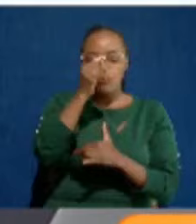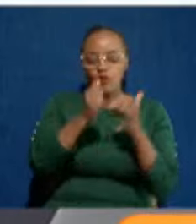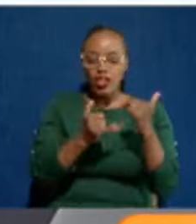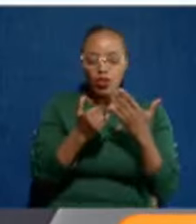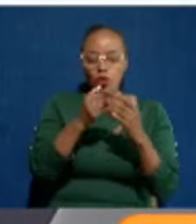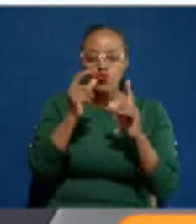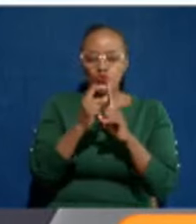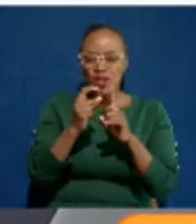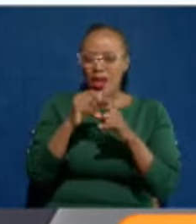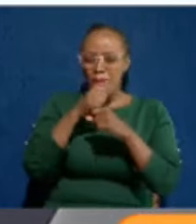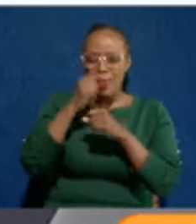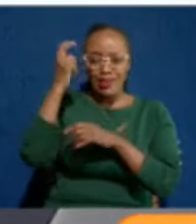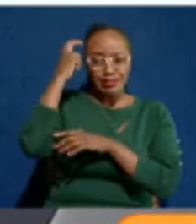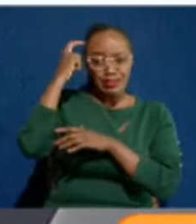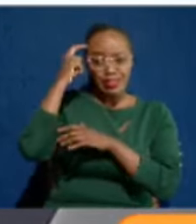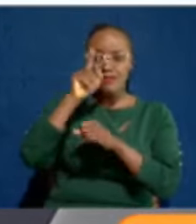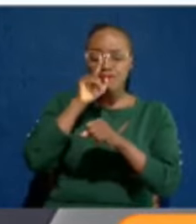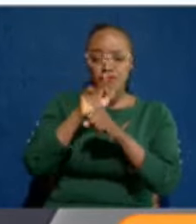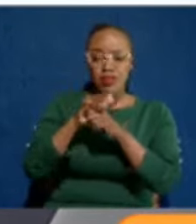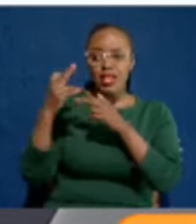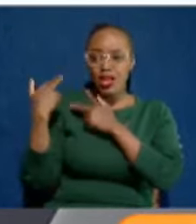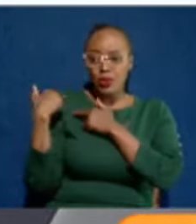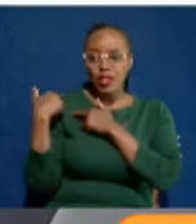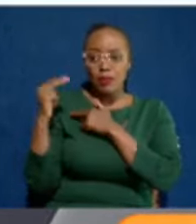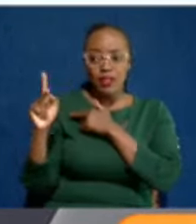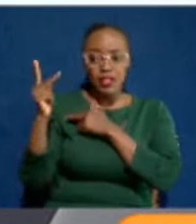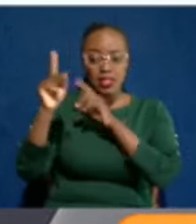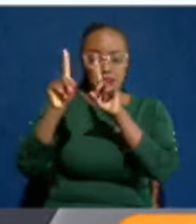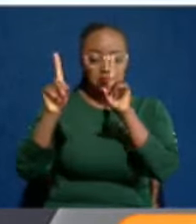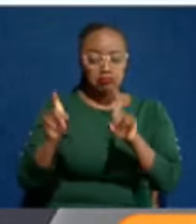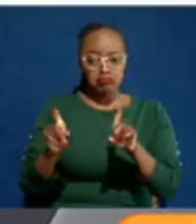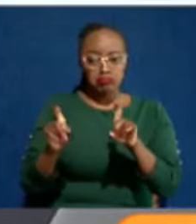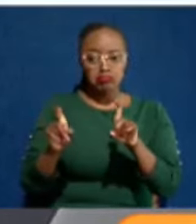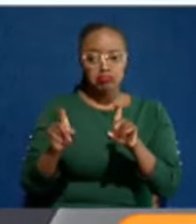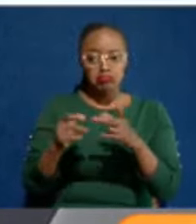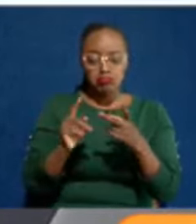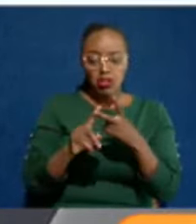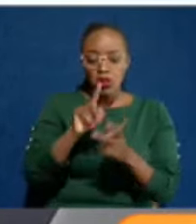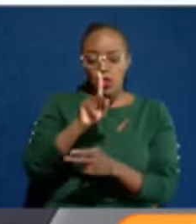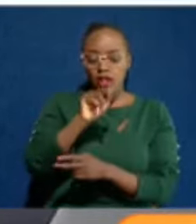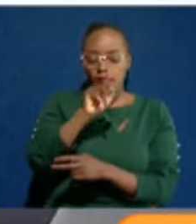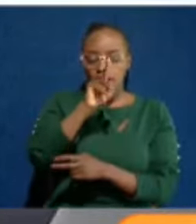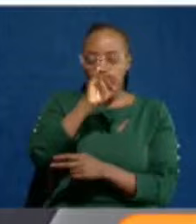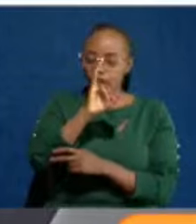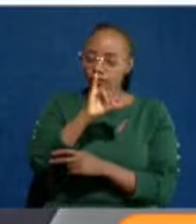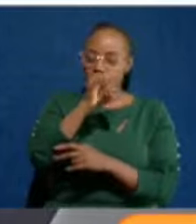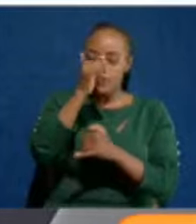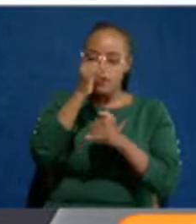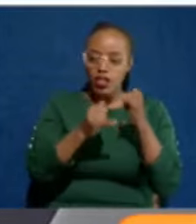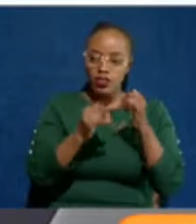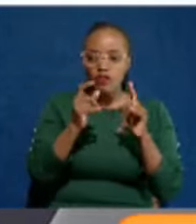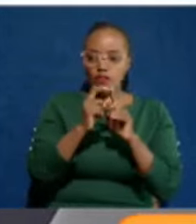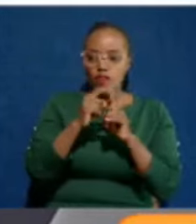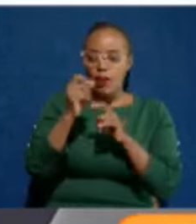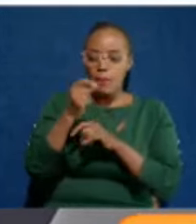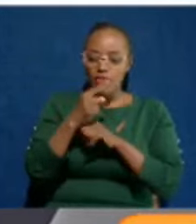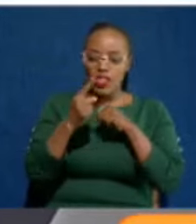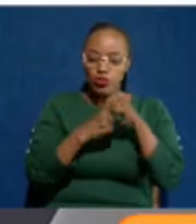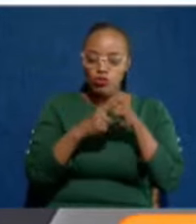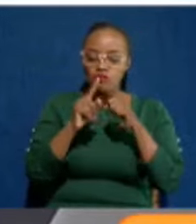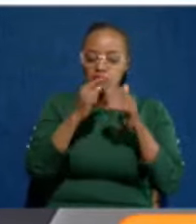even make sense to promise accountability in Kenya? On Kaikai's Kicker, the June marking scheme for